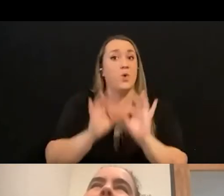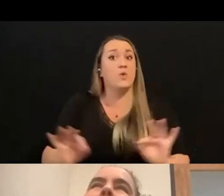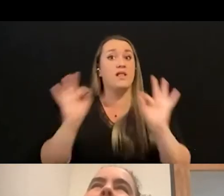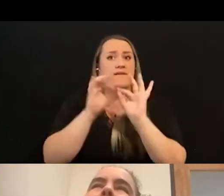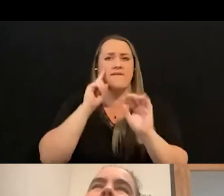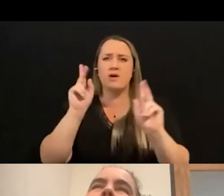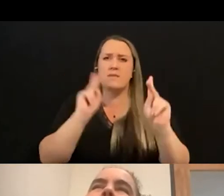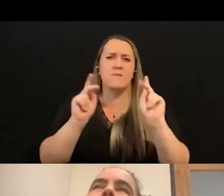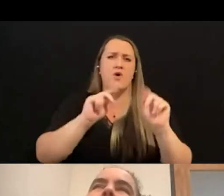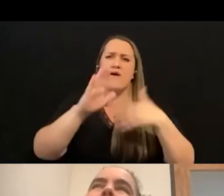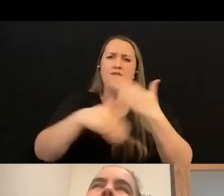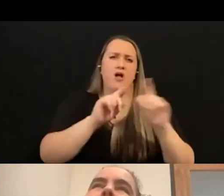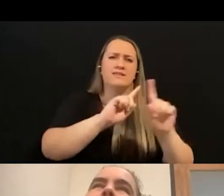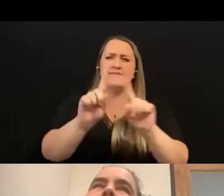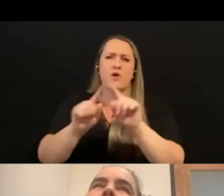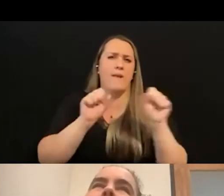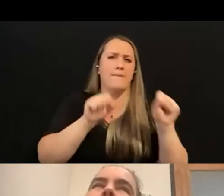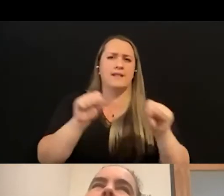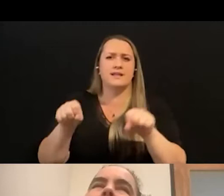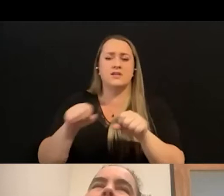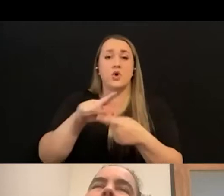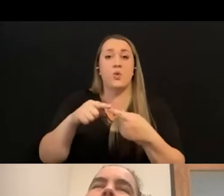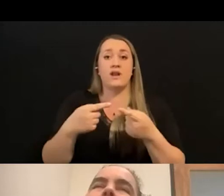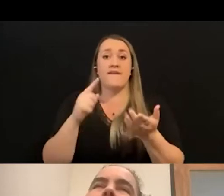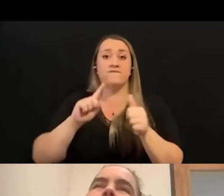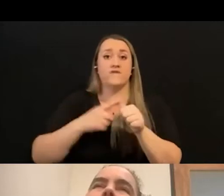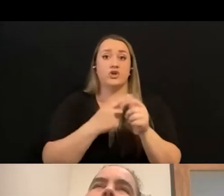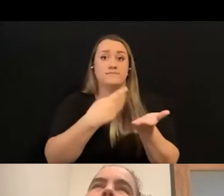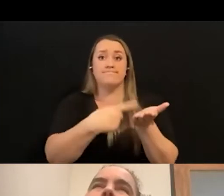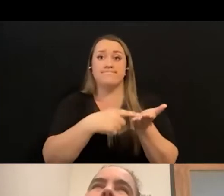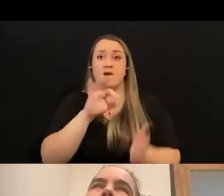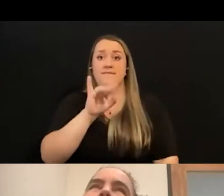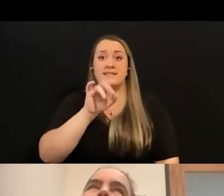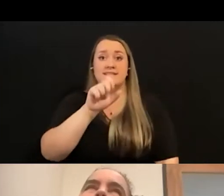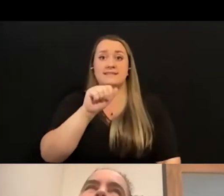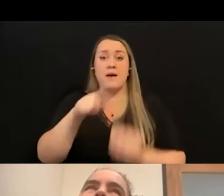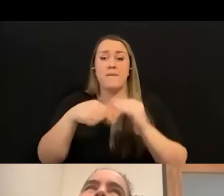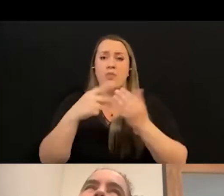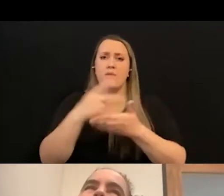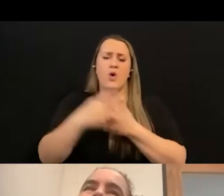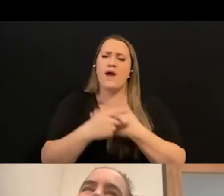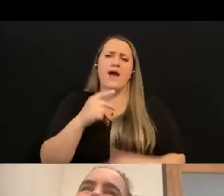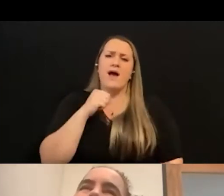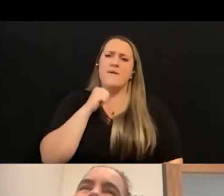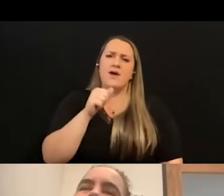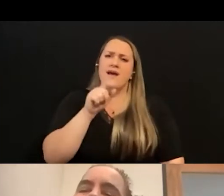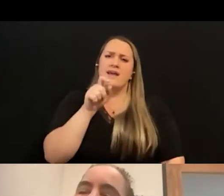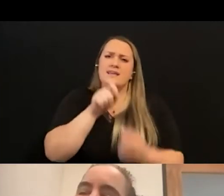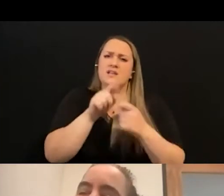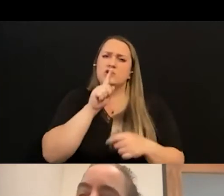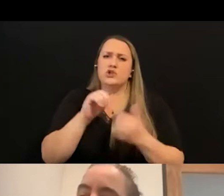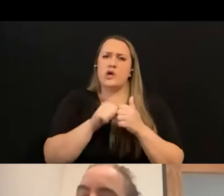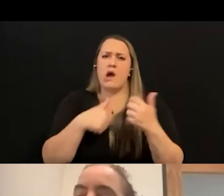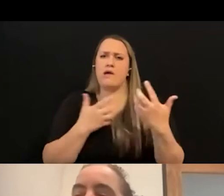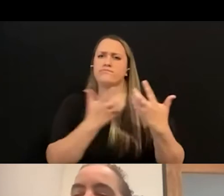abilities? When I first talked to Felicia about this program, I wasn't exactly sure where I fit as a